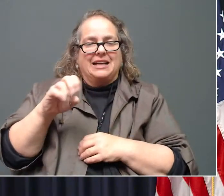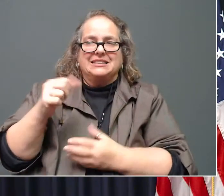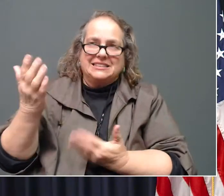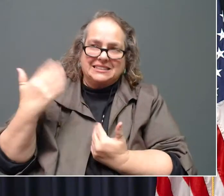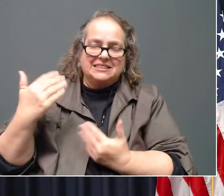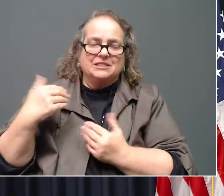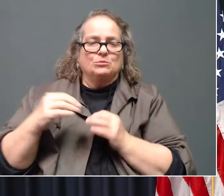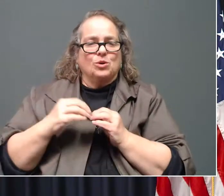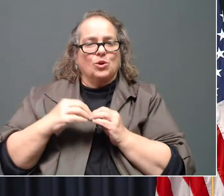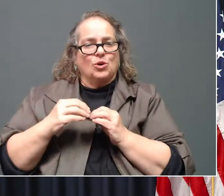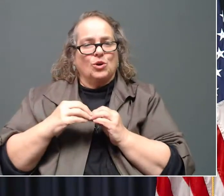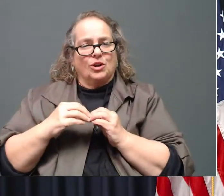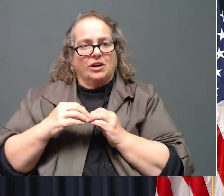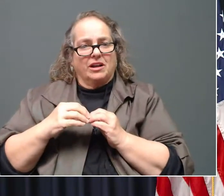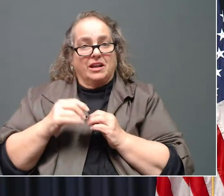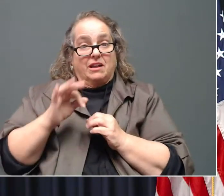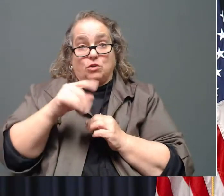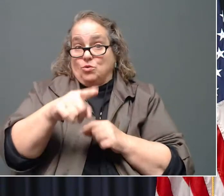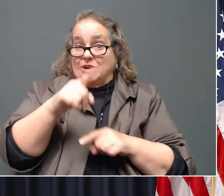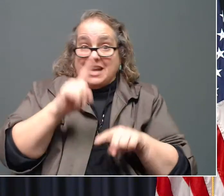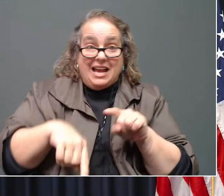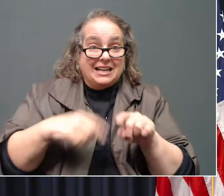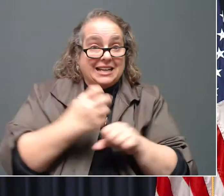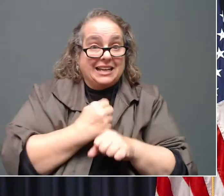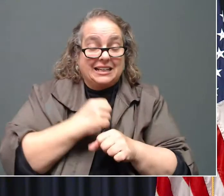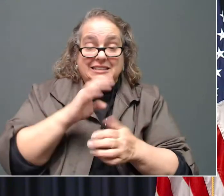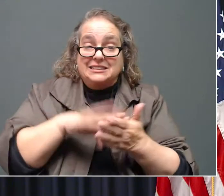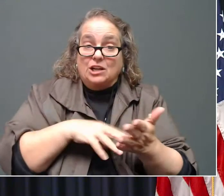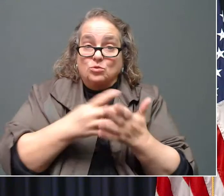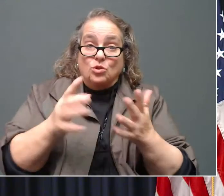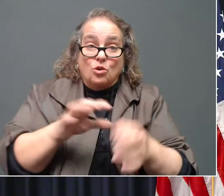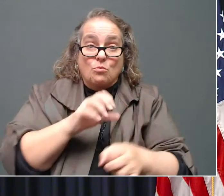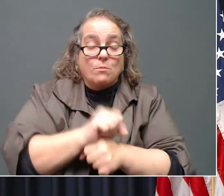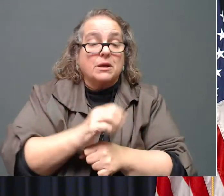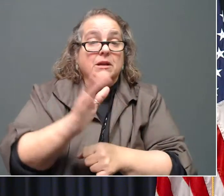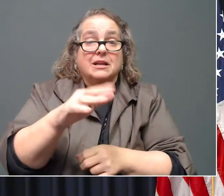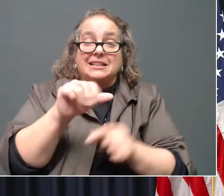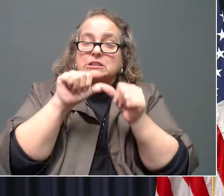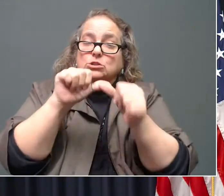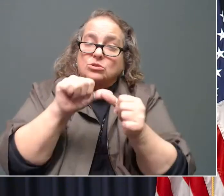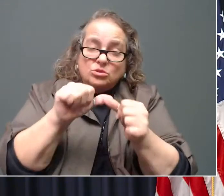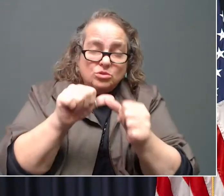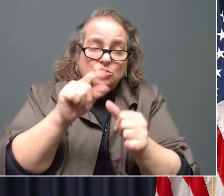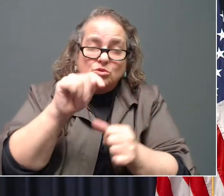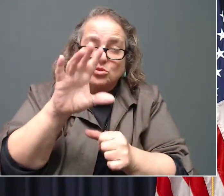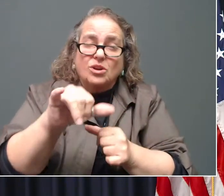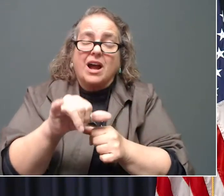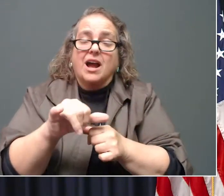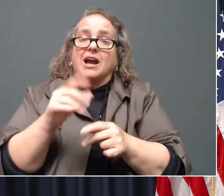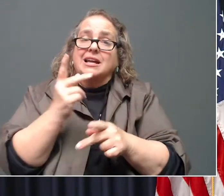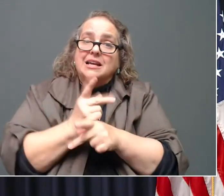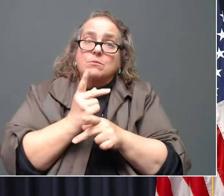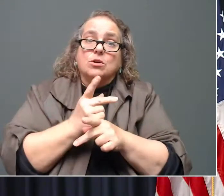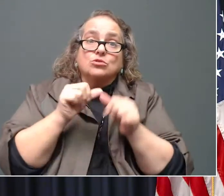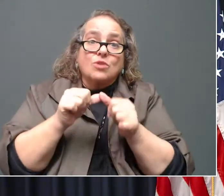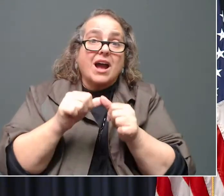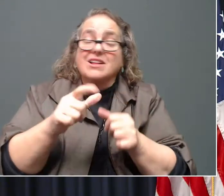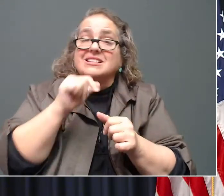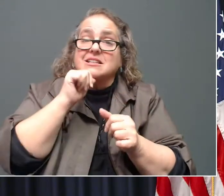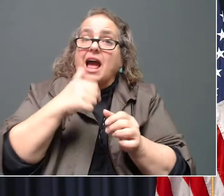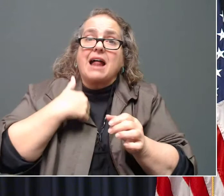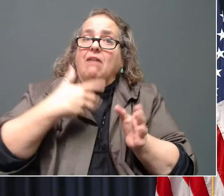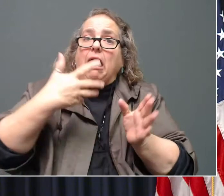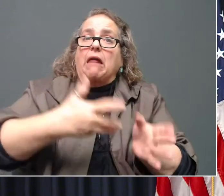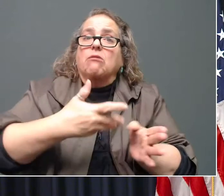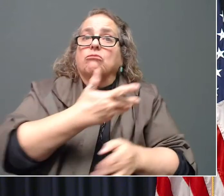scheduled appointment, keep trying. Keep trying. It's not that there are doses sitting on a shelf. It's that so many people